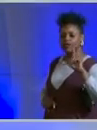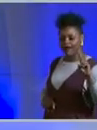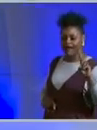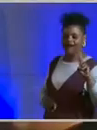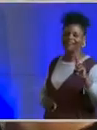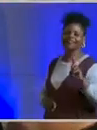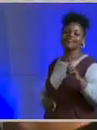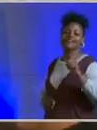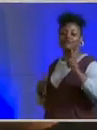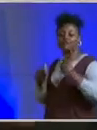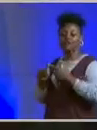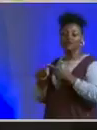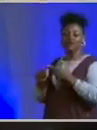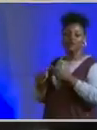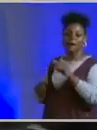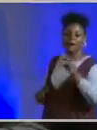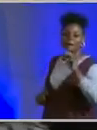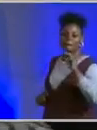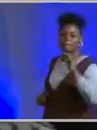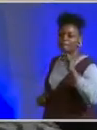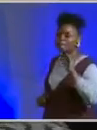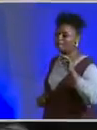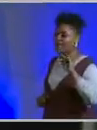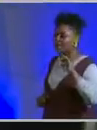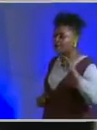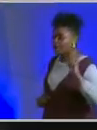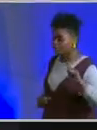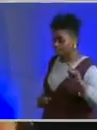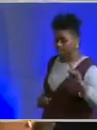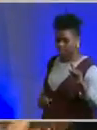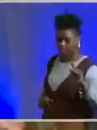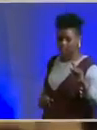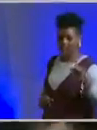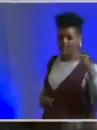the DC Office on Planning.